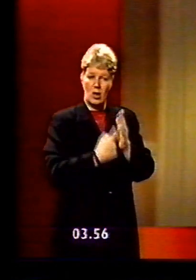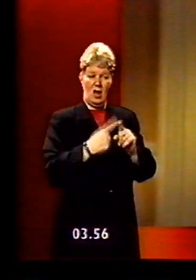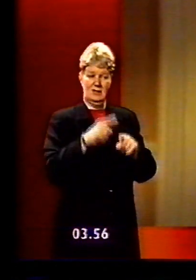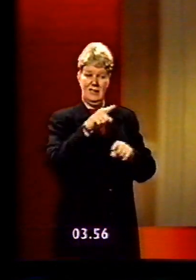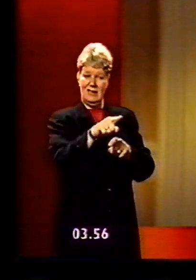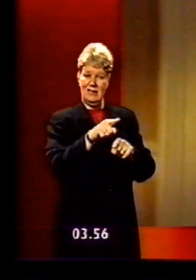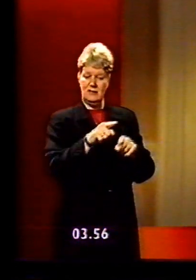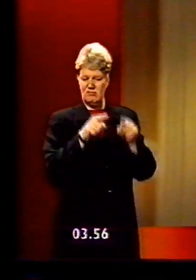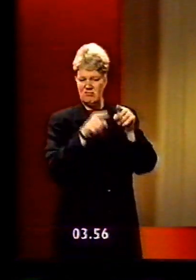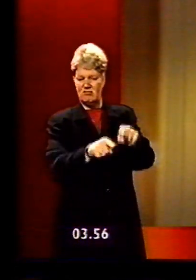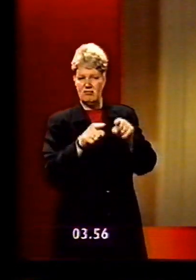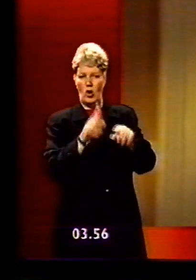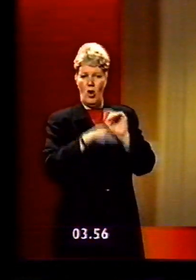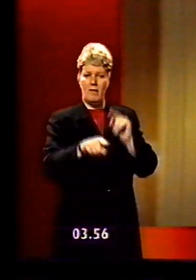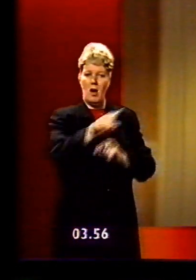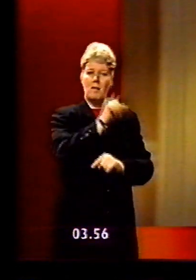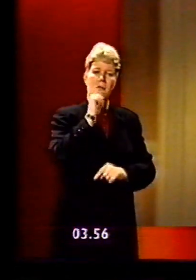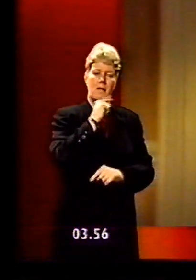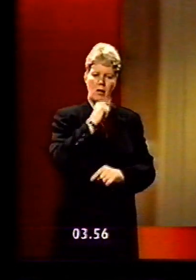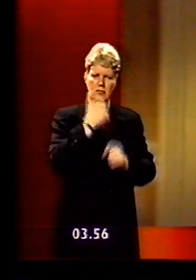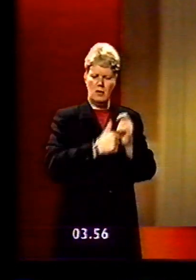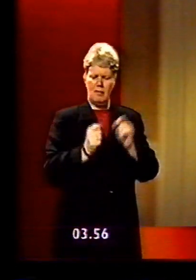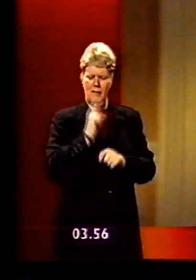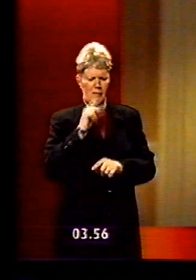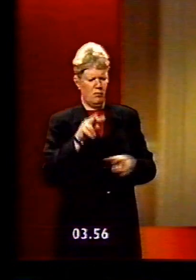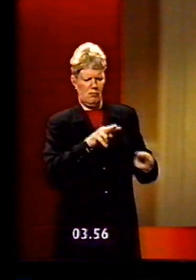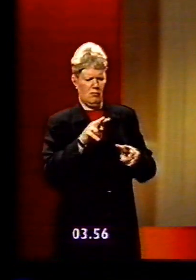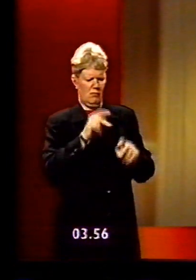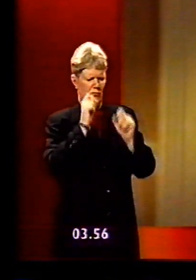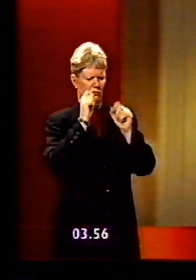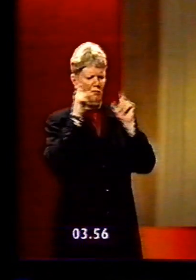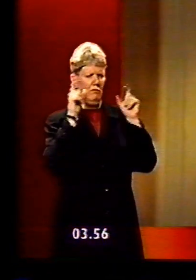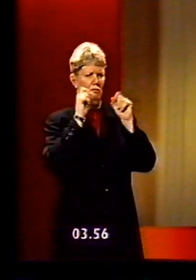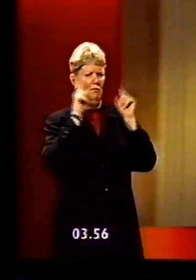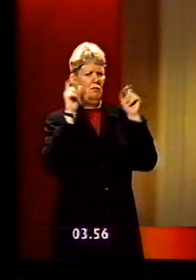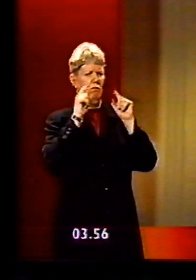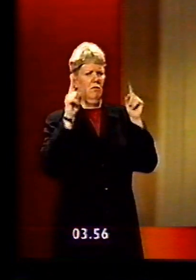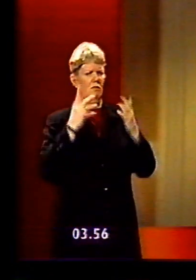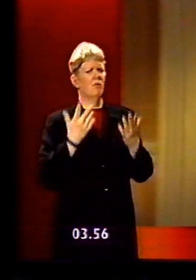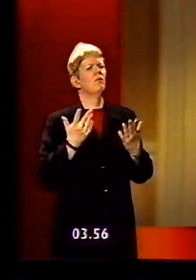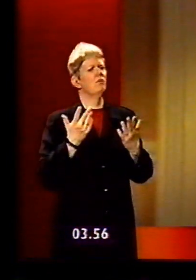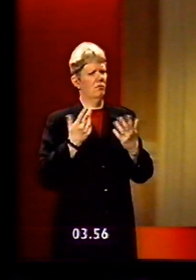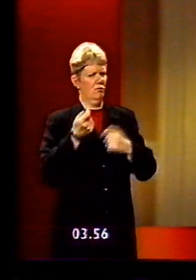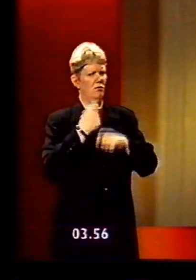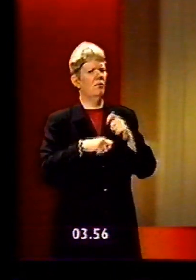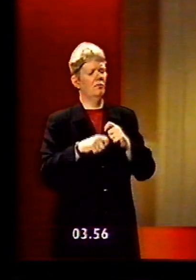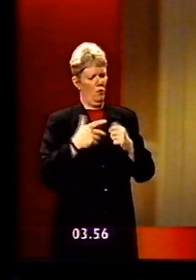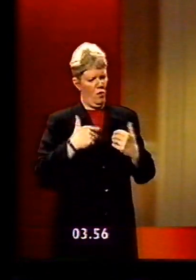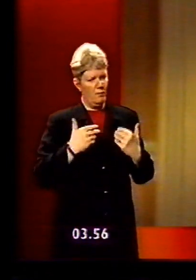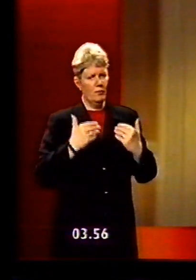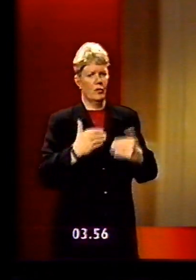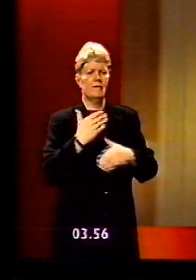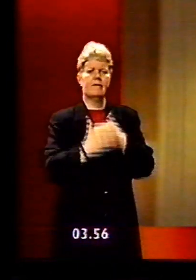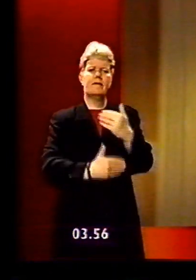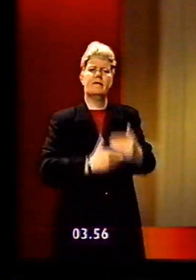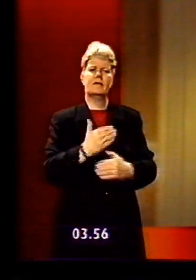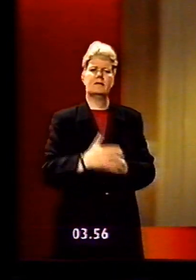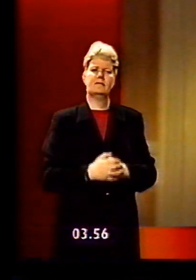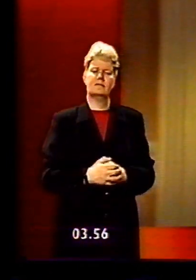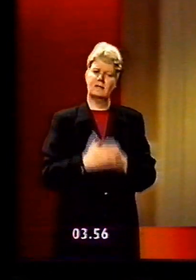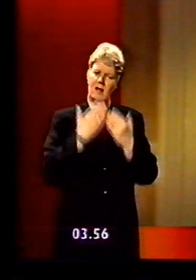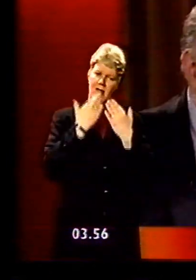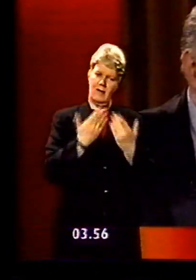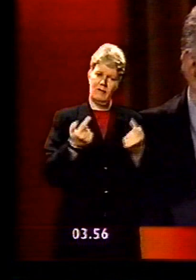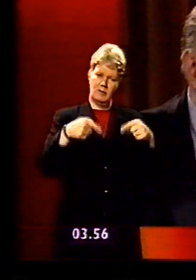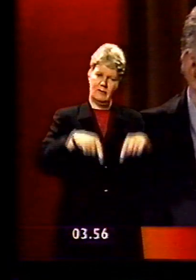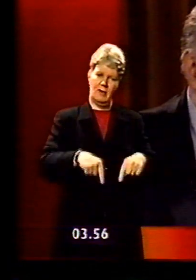crimes against humanity, are starting to open more consciousness about this, and hopefully we can actually take it further. Joyce Holman, thank